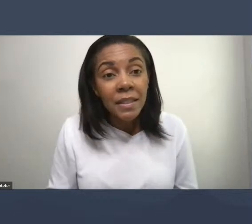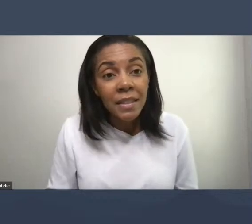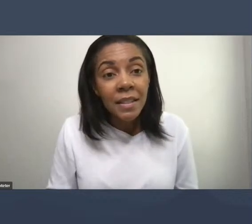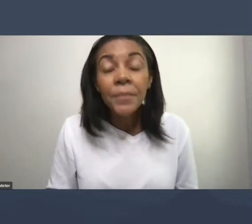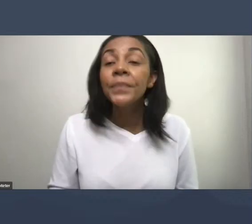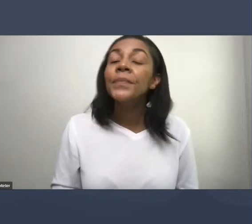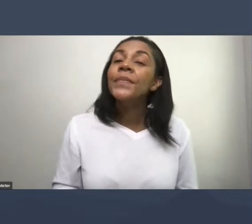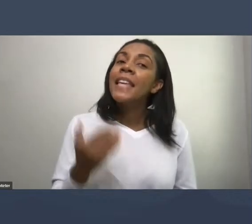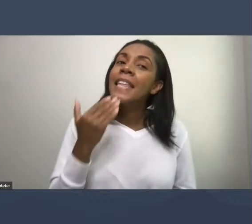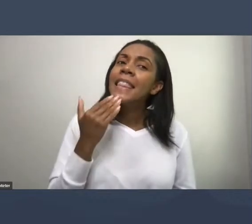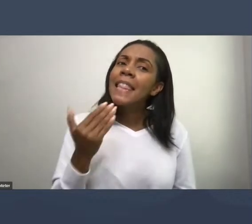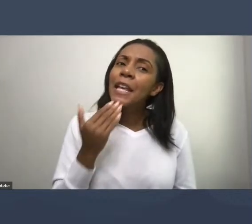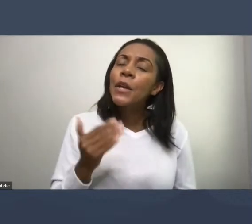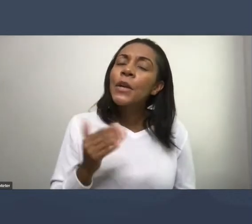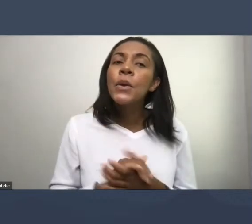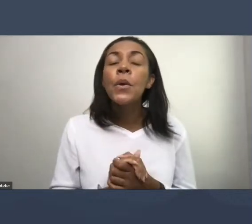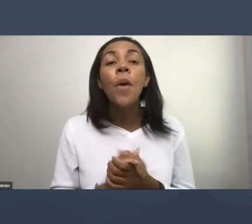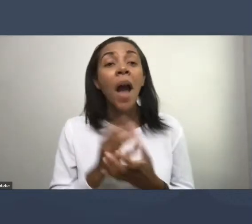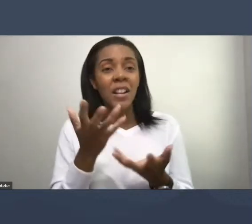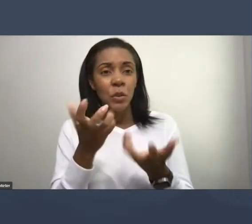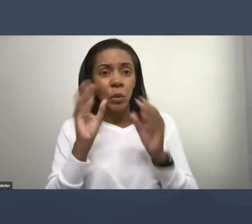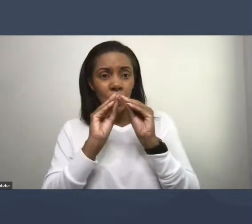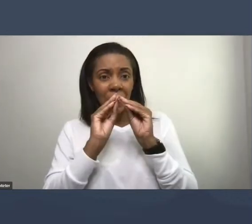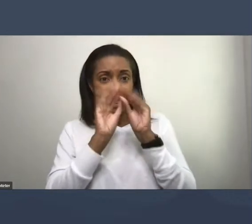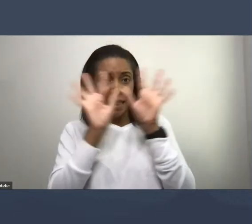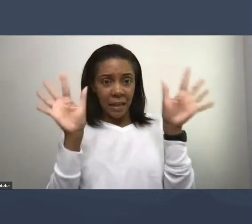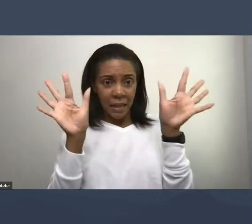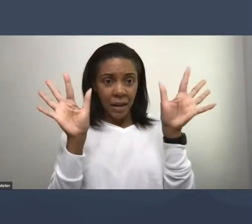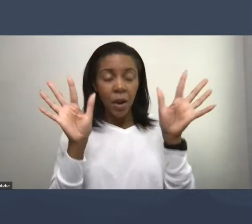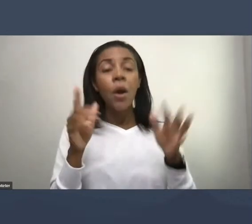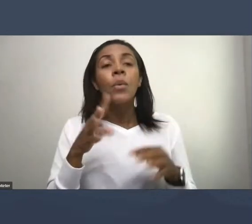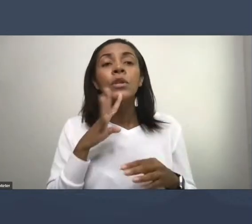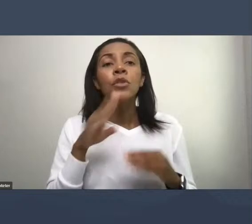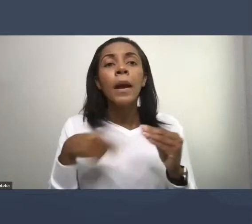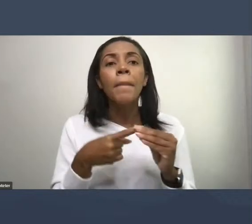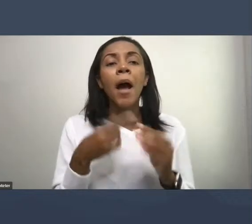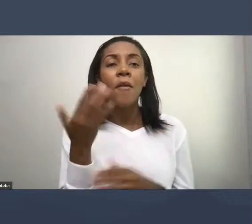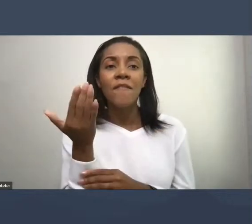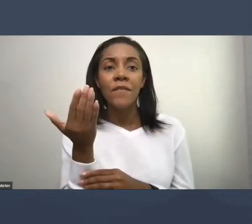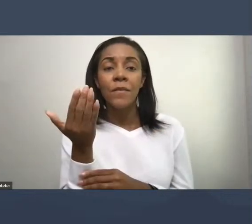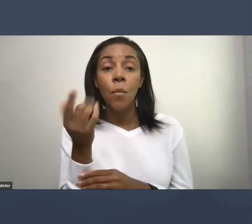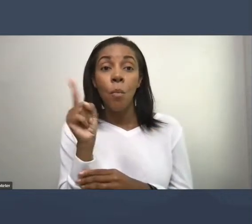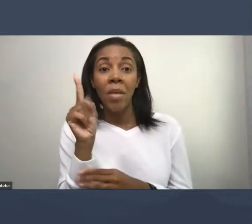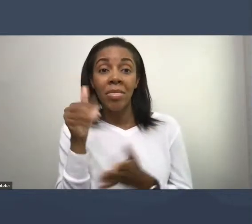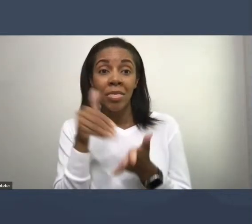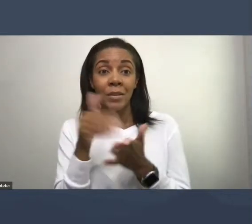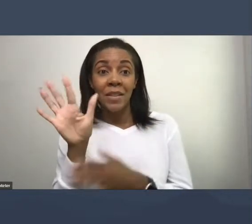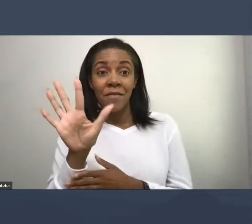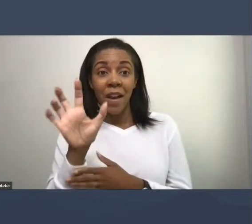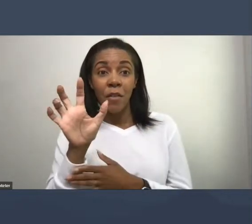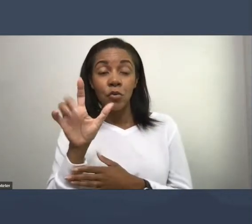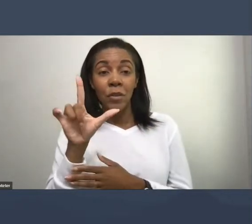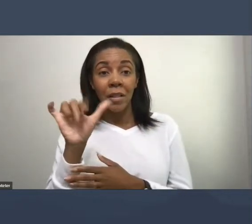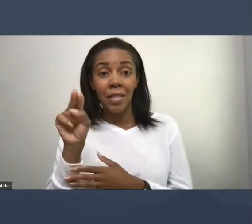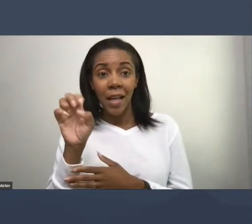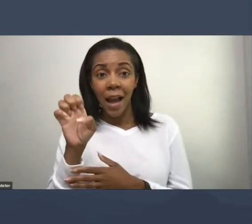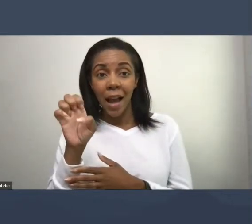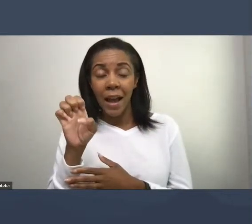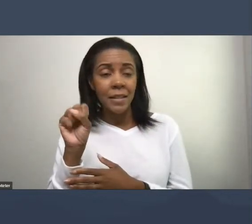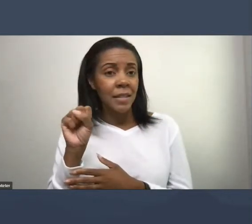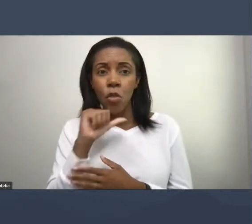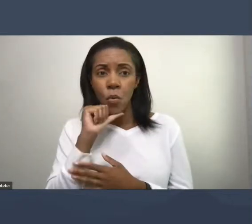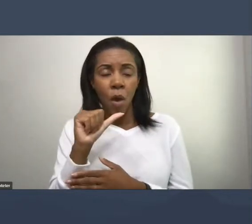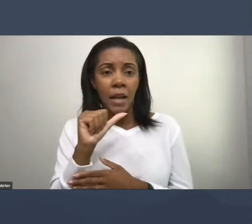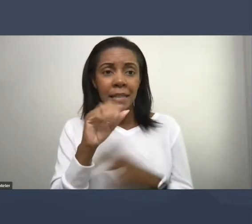Thank you. I just want to have a clarification. When we talk about the 1,500 lines, those are not residential. Those are the ones that we